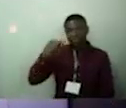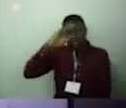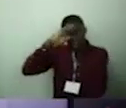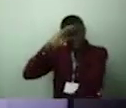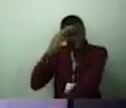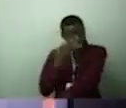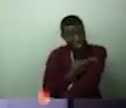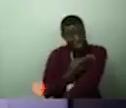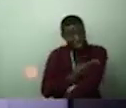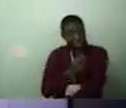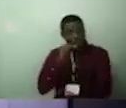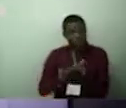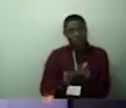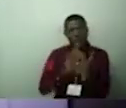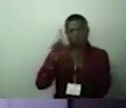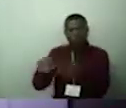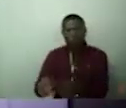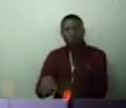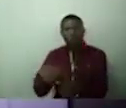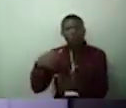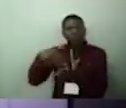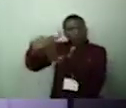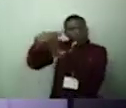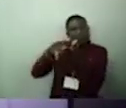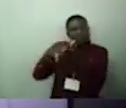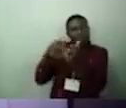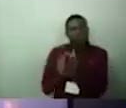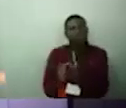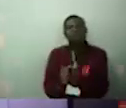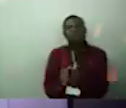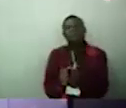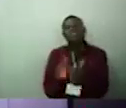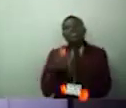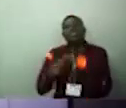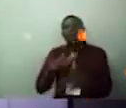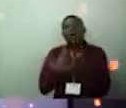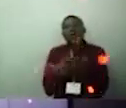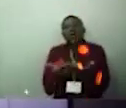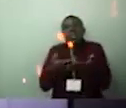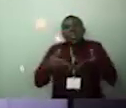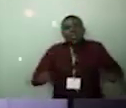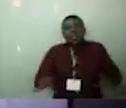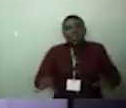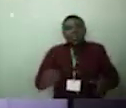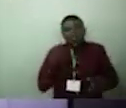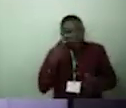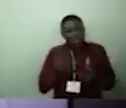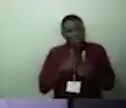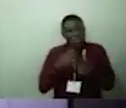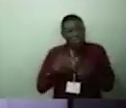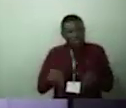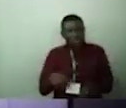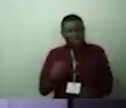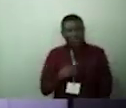as a prostitute. He lost his leadership staff because of that. Go to the next person. Go to the next person. Go to the next person. And come to